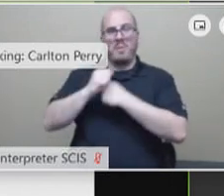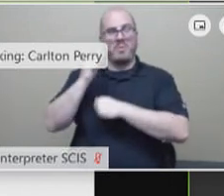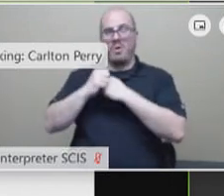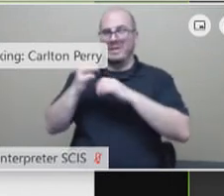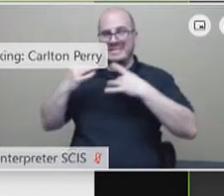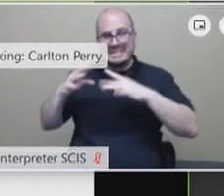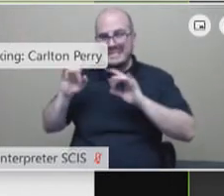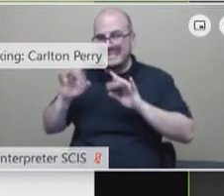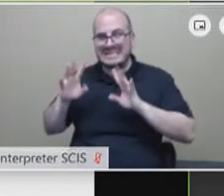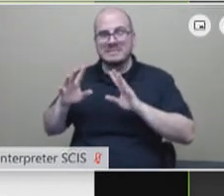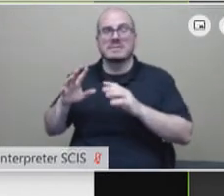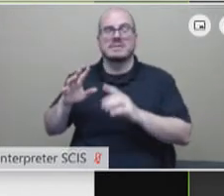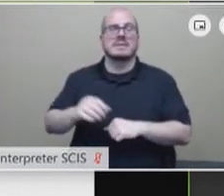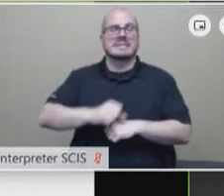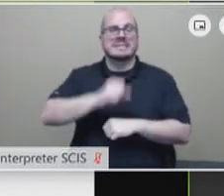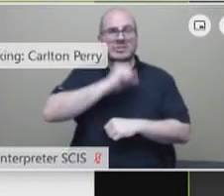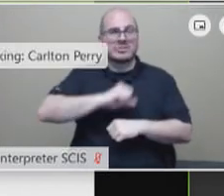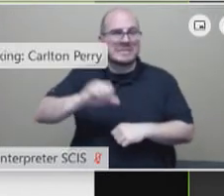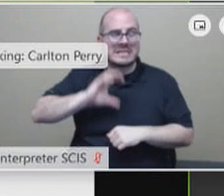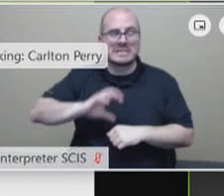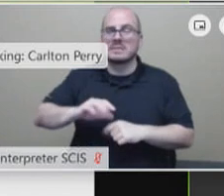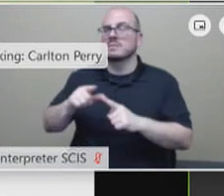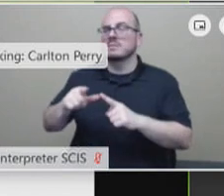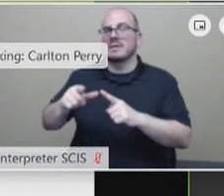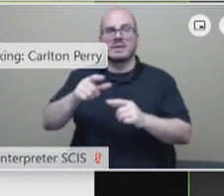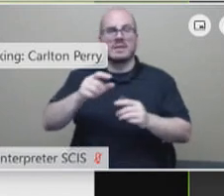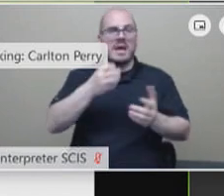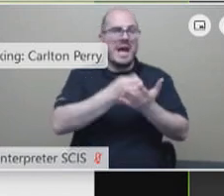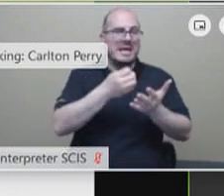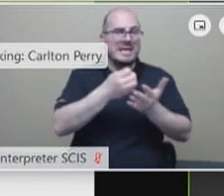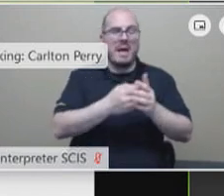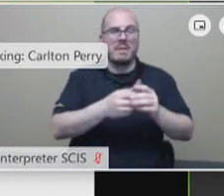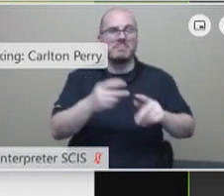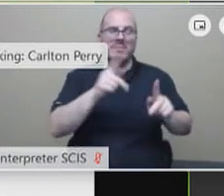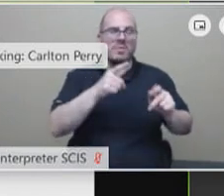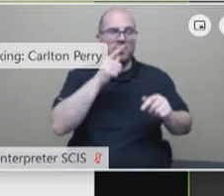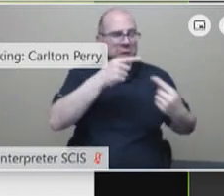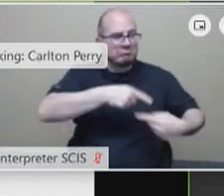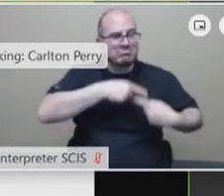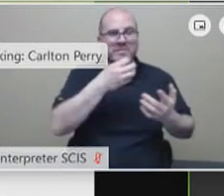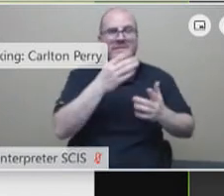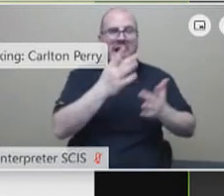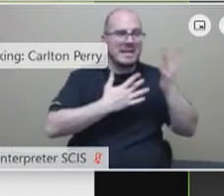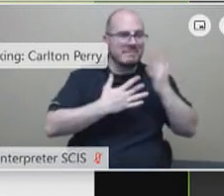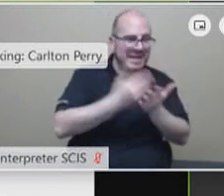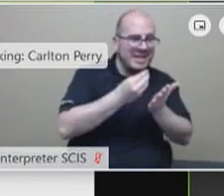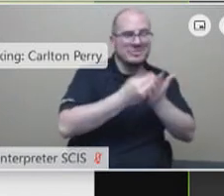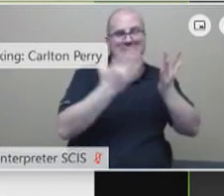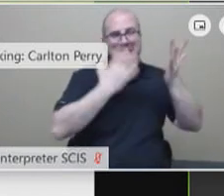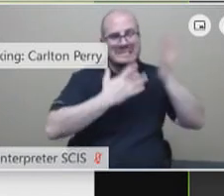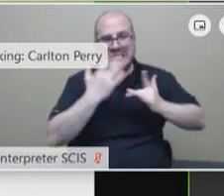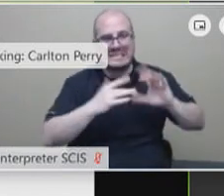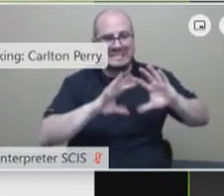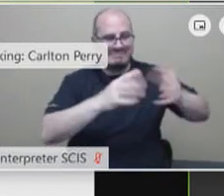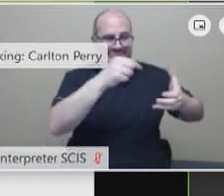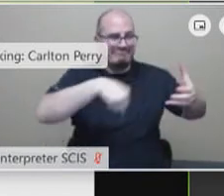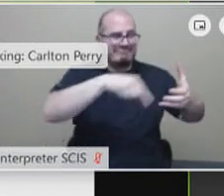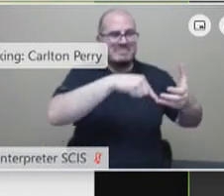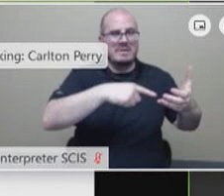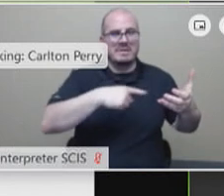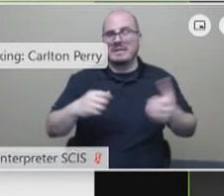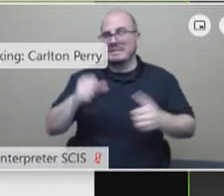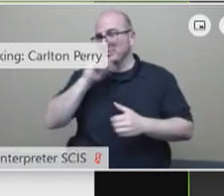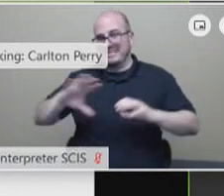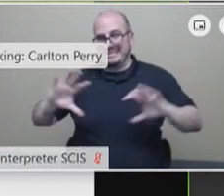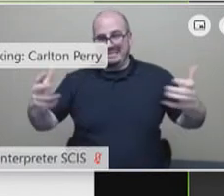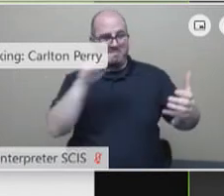the elderly and economically disadvantaged youth. One issue that I'm worried about is that in the